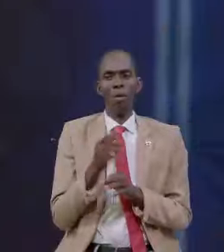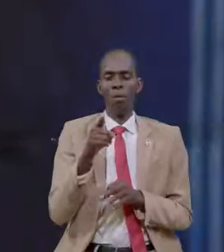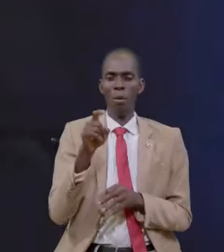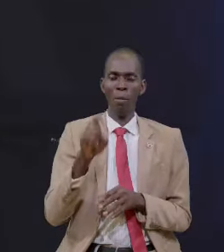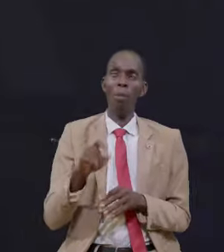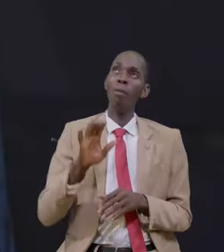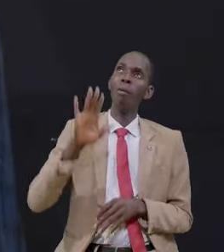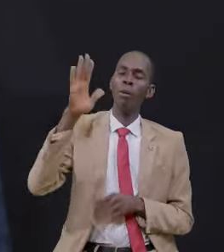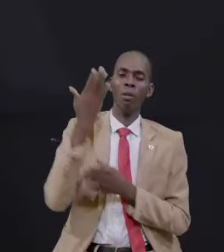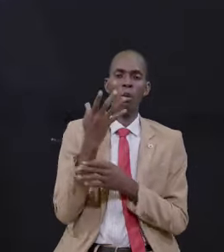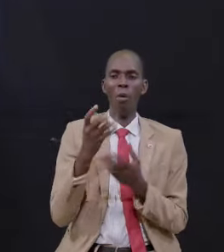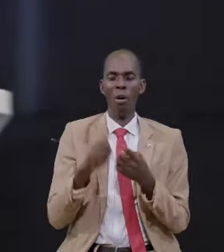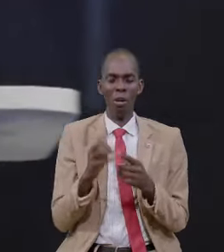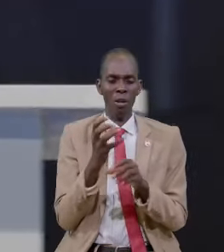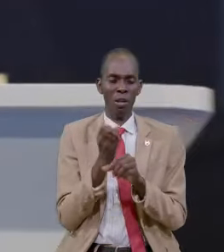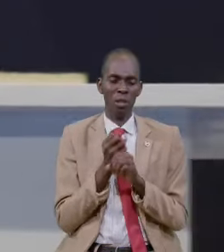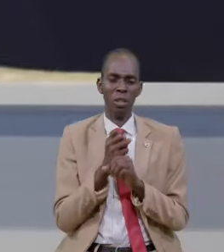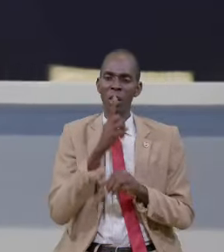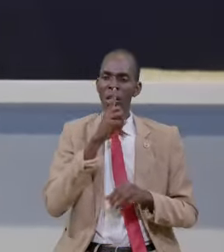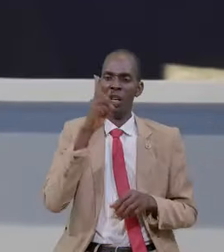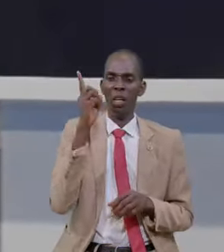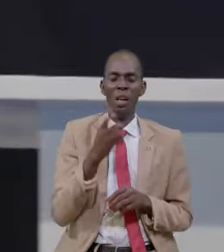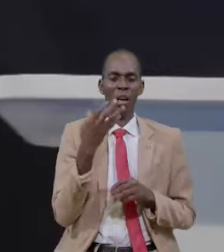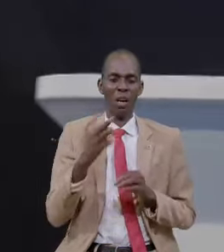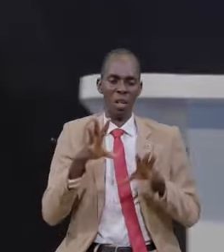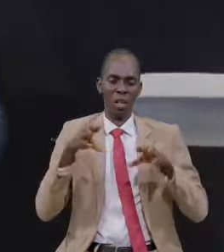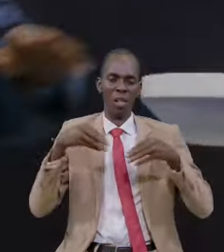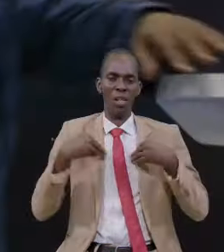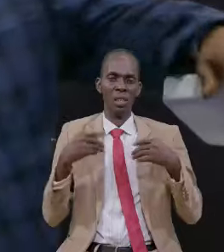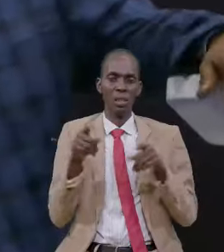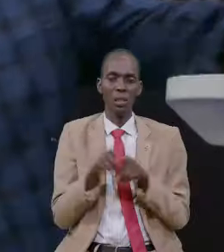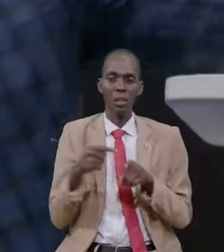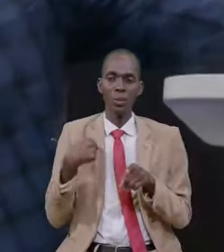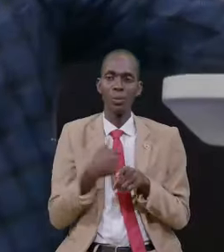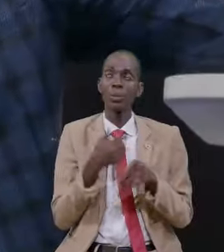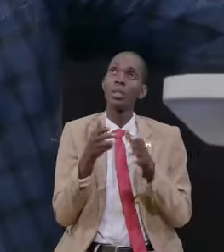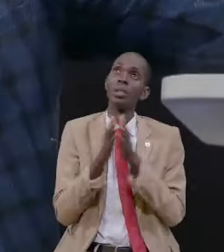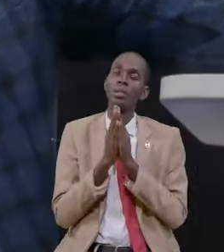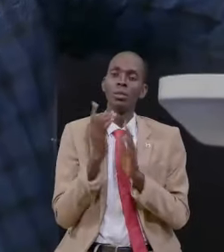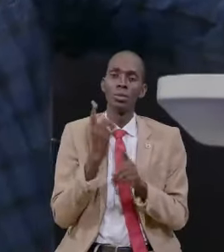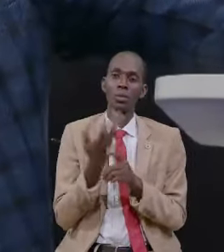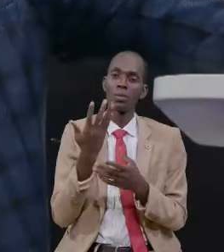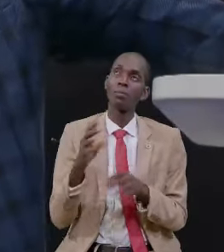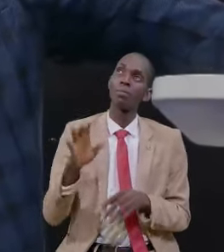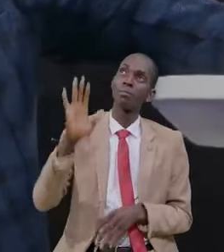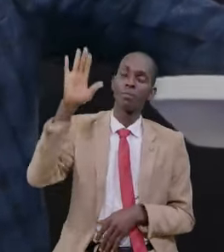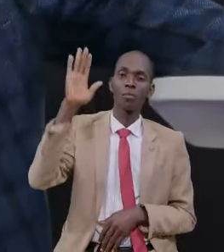find assurance of acceptance as we ask. Just raise up your hand. You want to find that